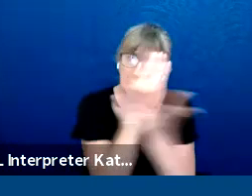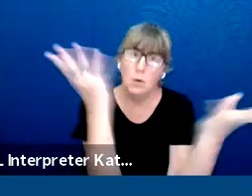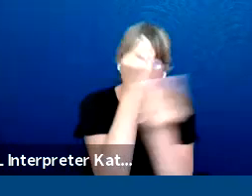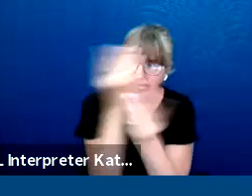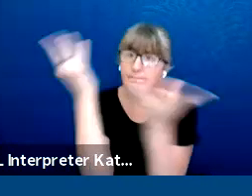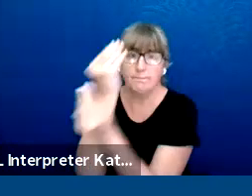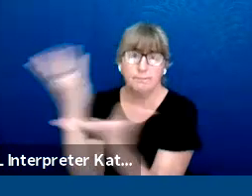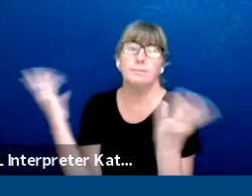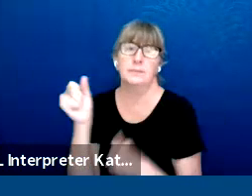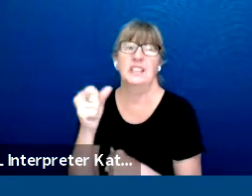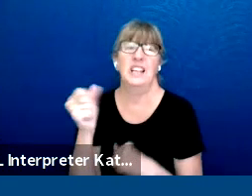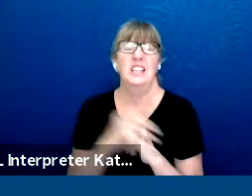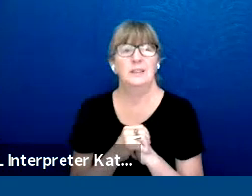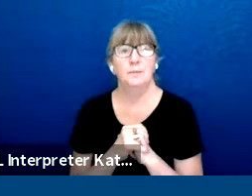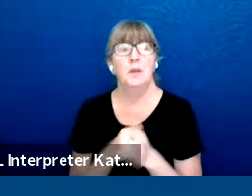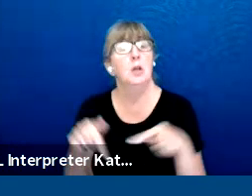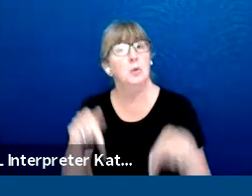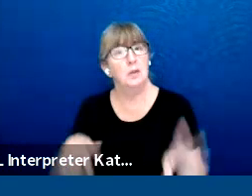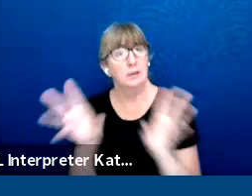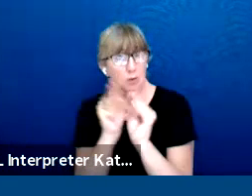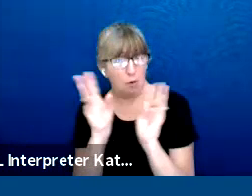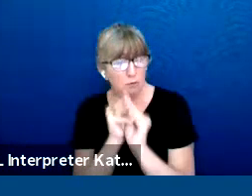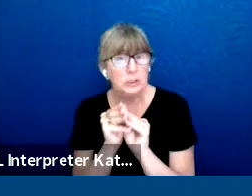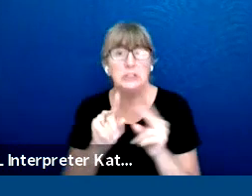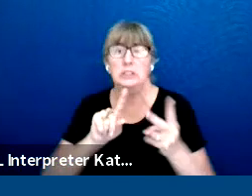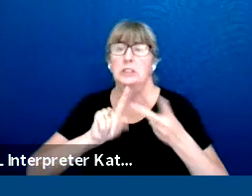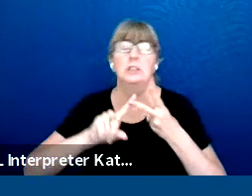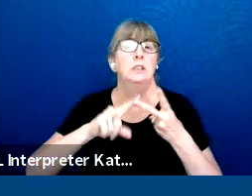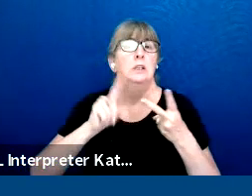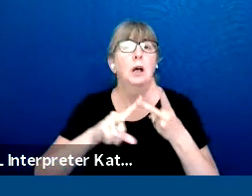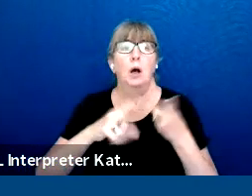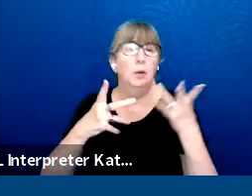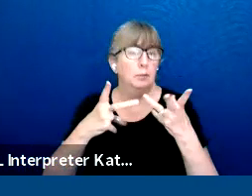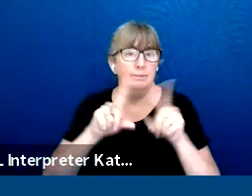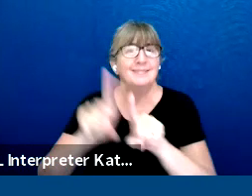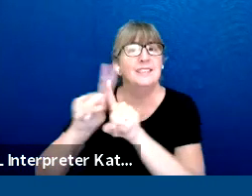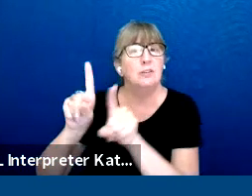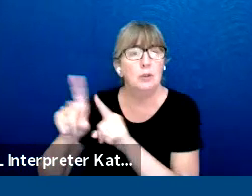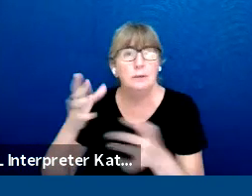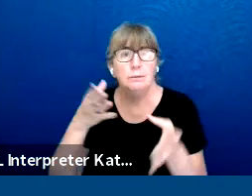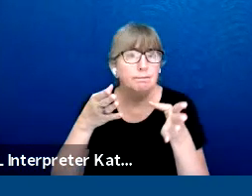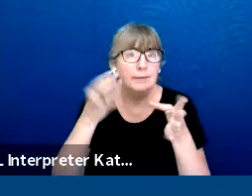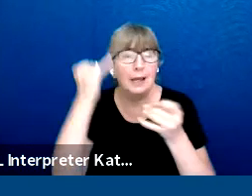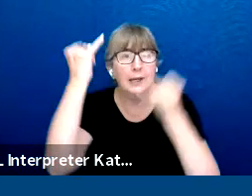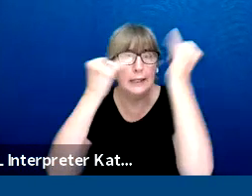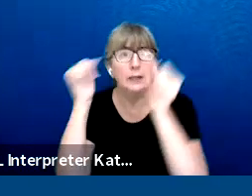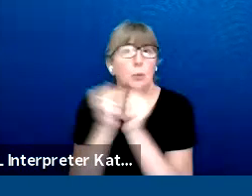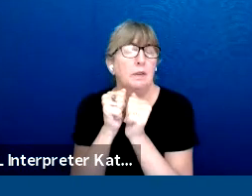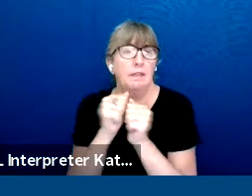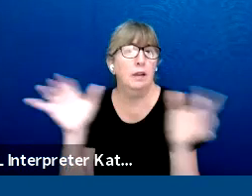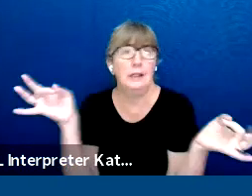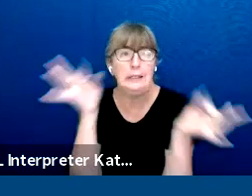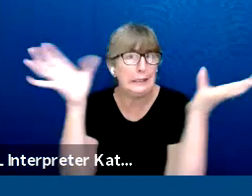So through this webinar series, through our efforts with the disaster relief team and